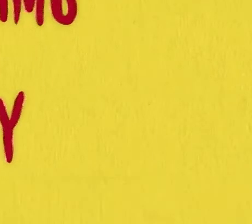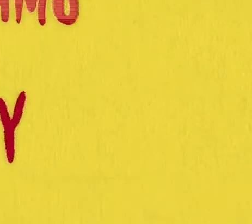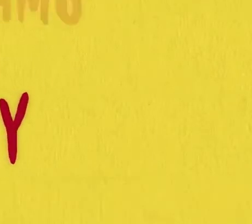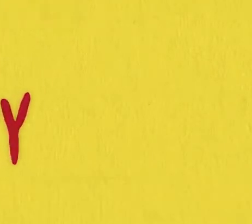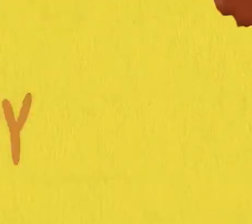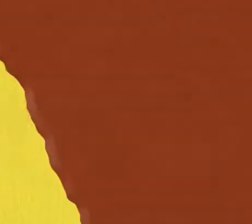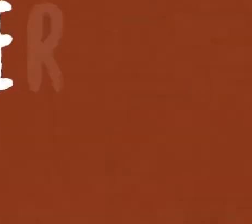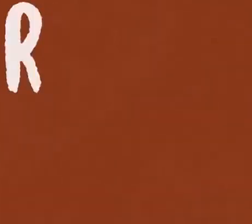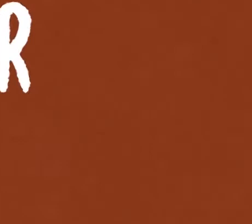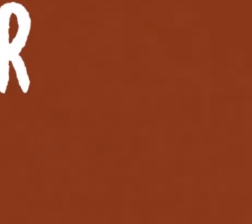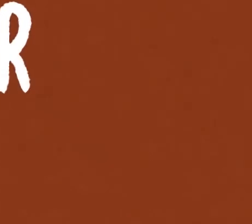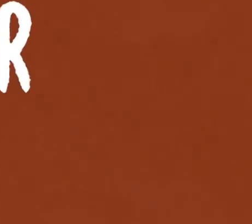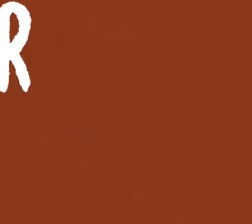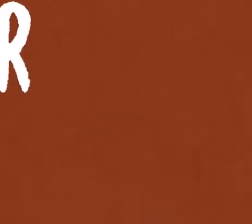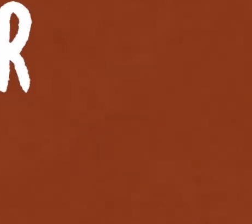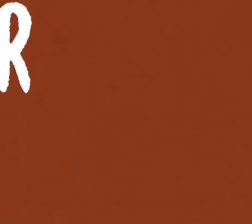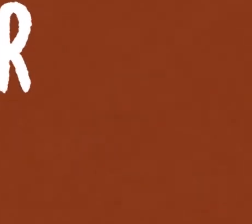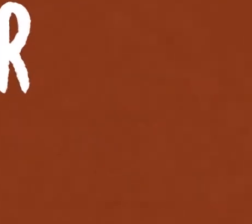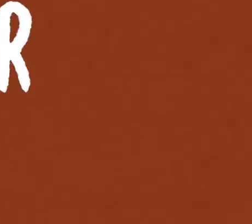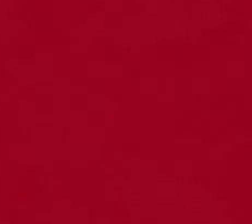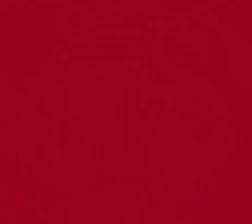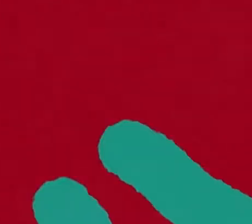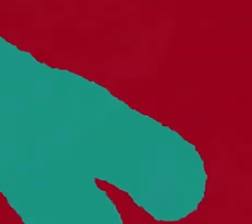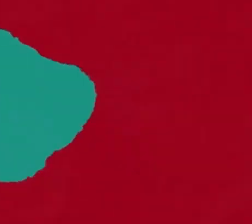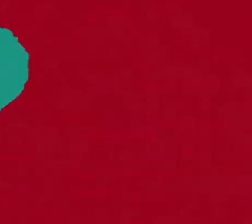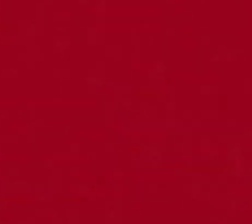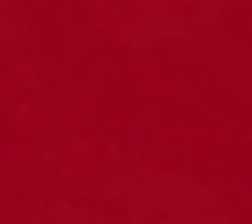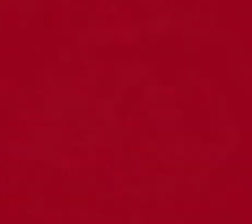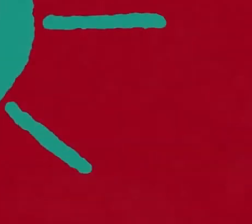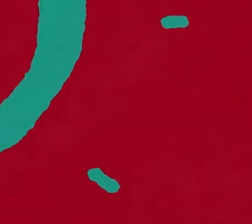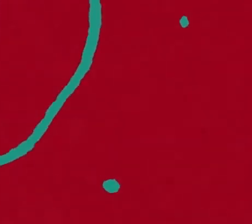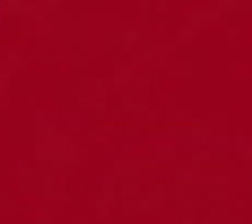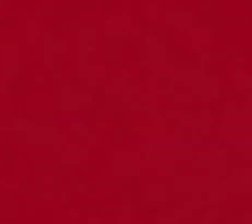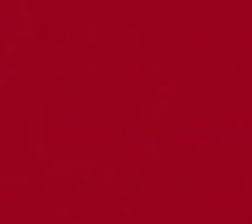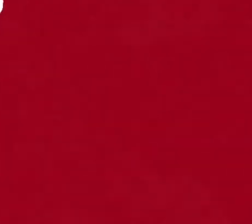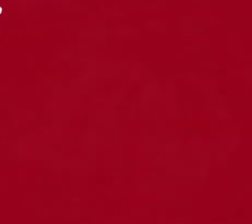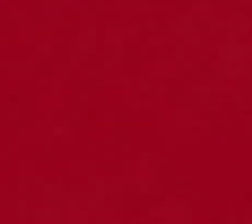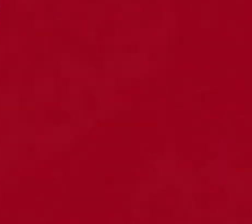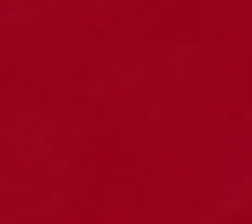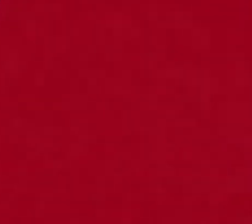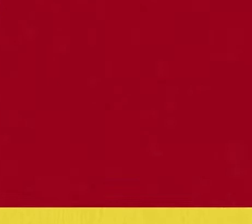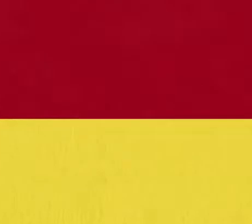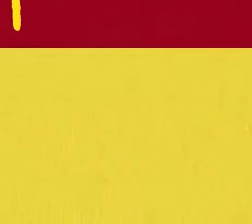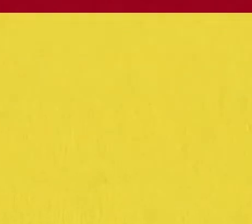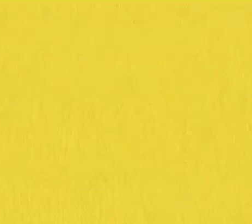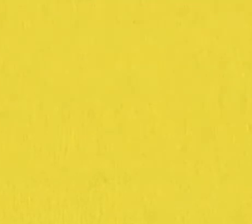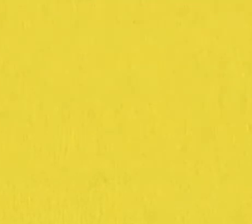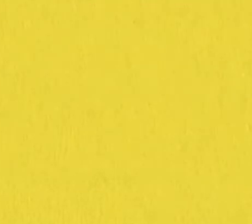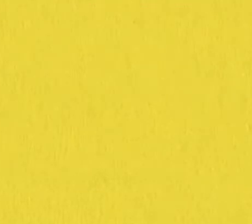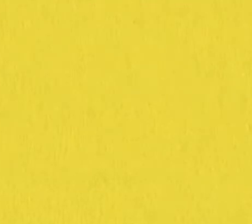advocacy. We know we are more powerful together, so we invite you to join our crew. What does our crew